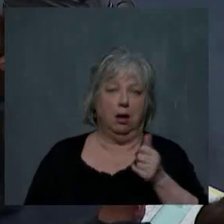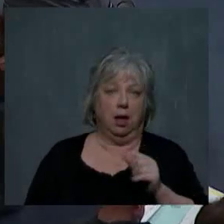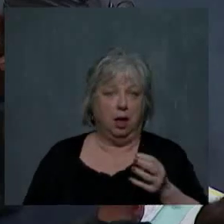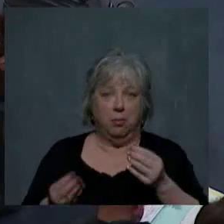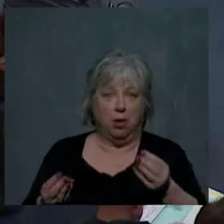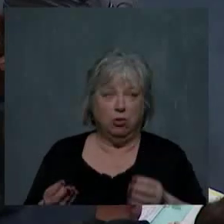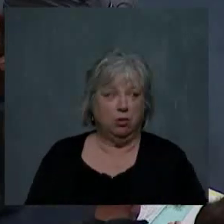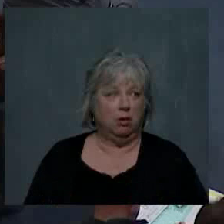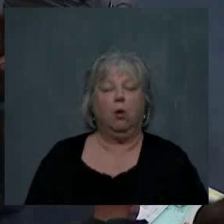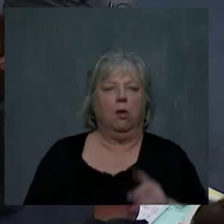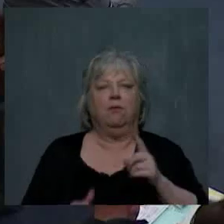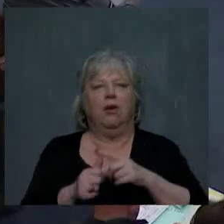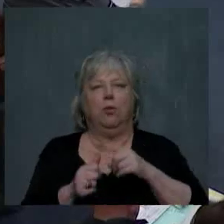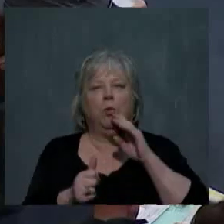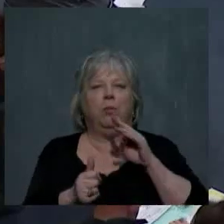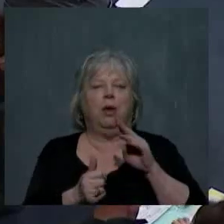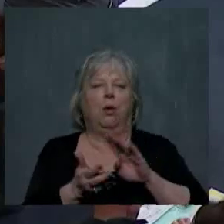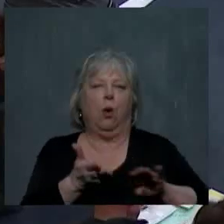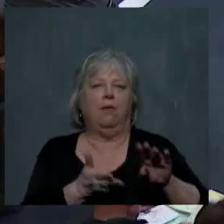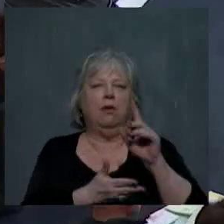First, the first one will be bylaw waiver, yes.